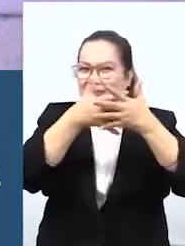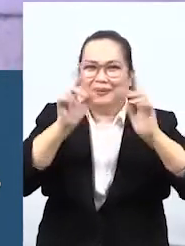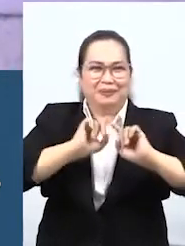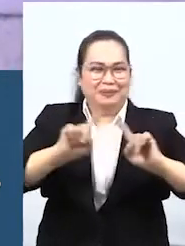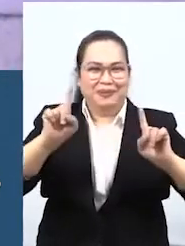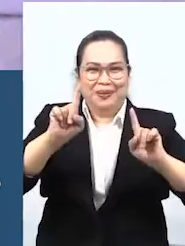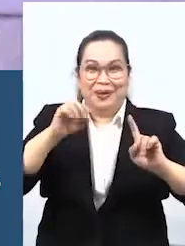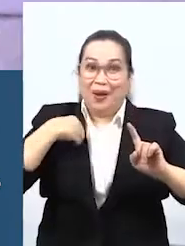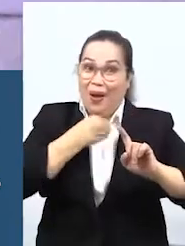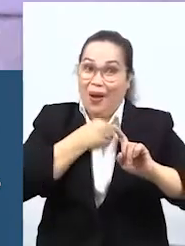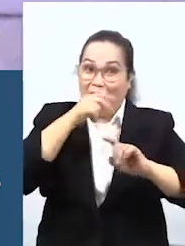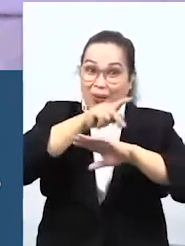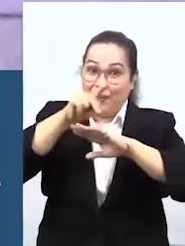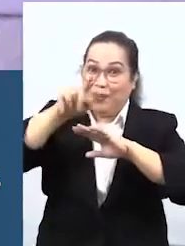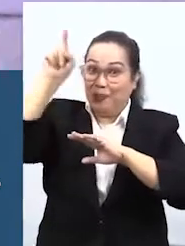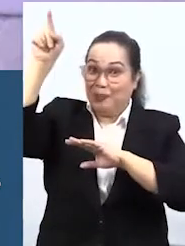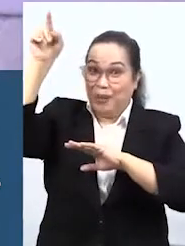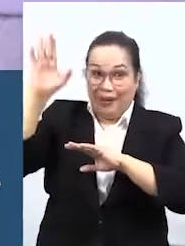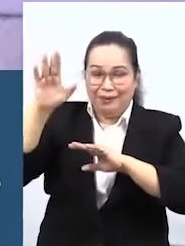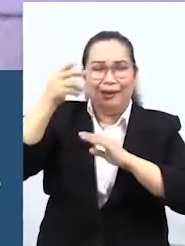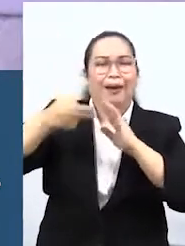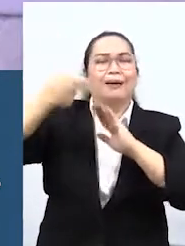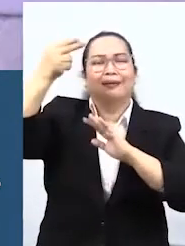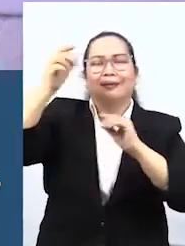higher than ours his deadlight